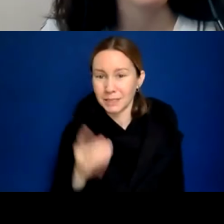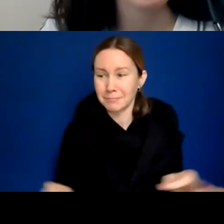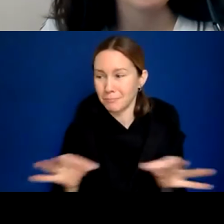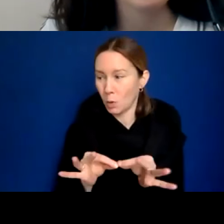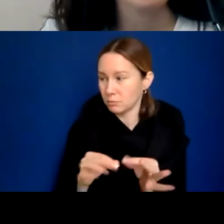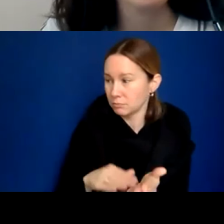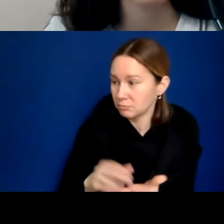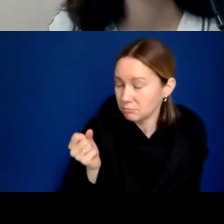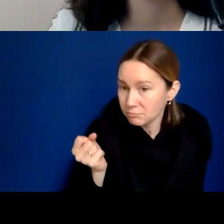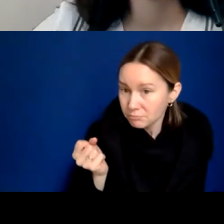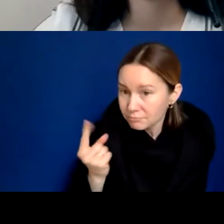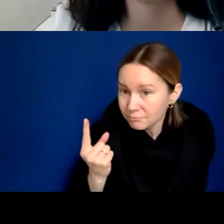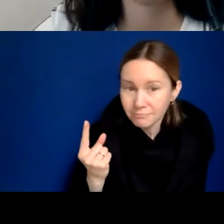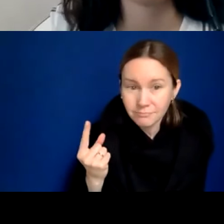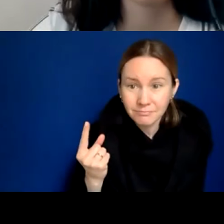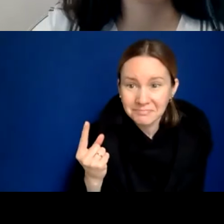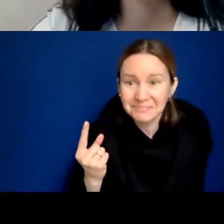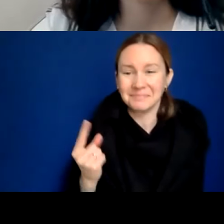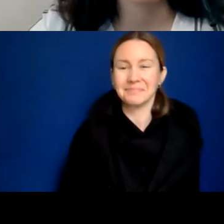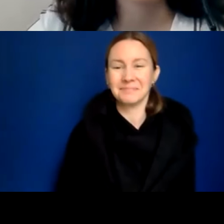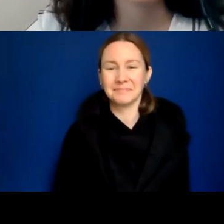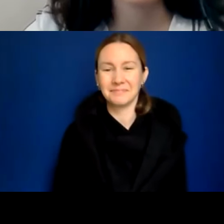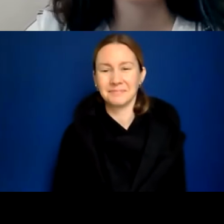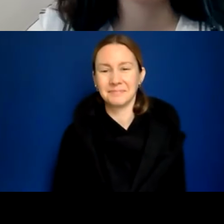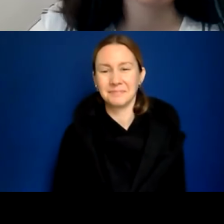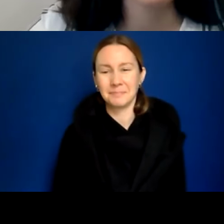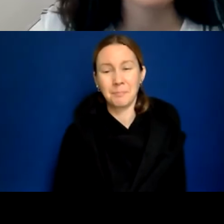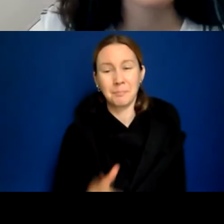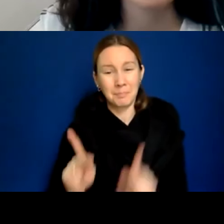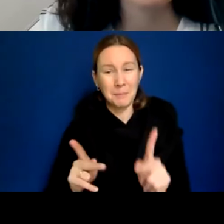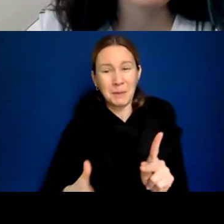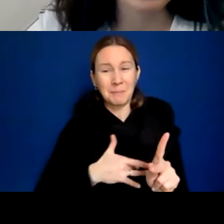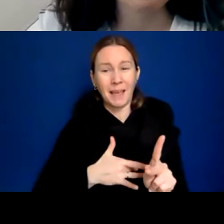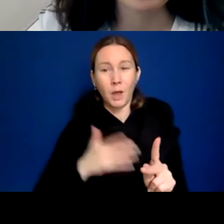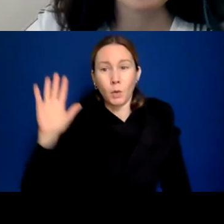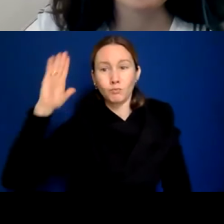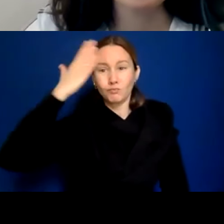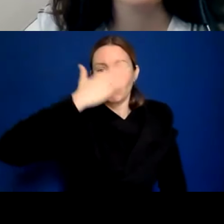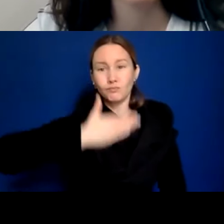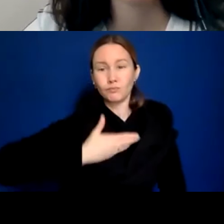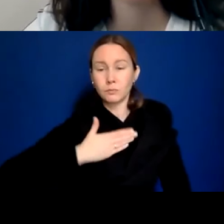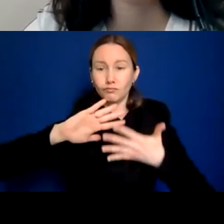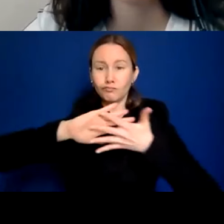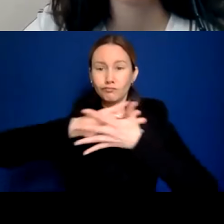they understood you. People are better at masking communication difficulties than we think.